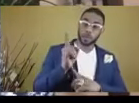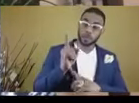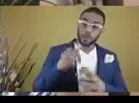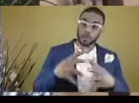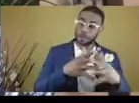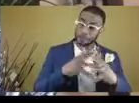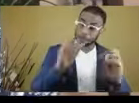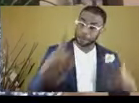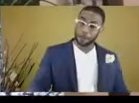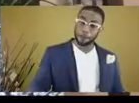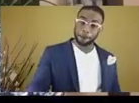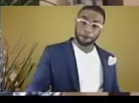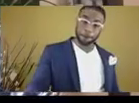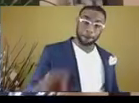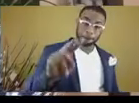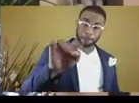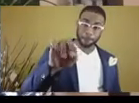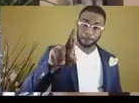America. Neatrice?